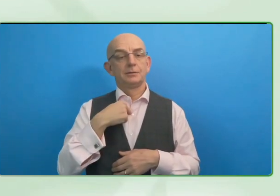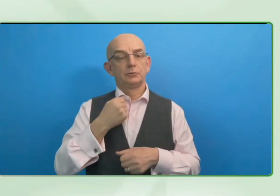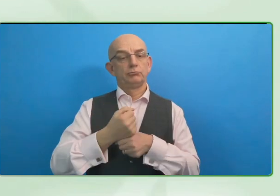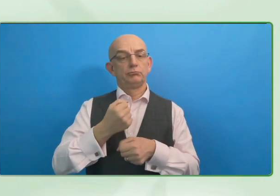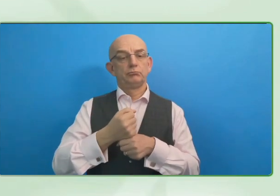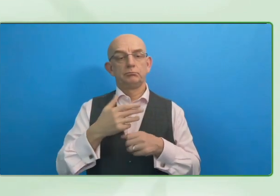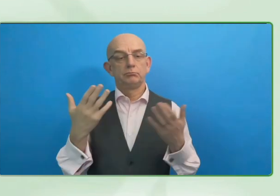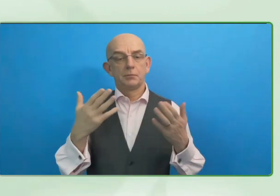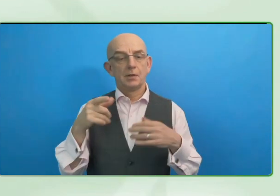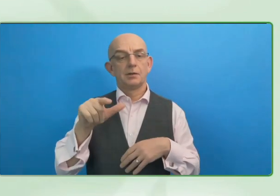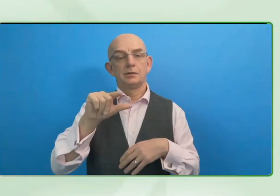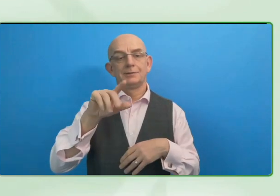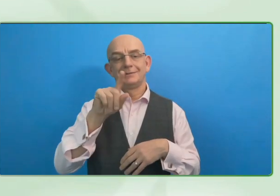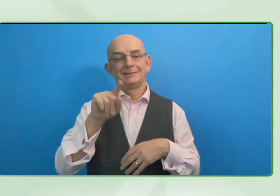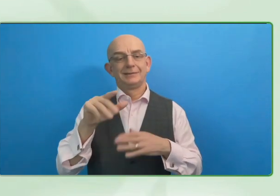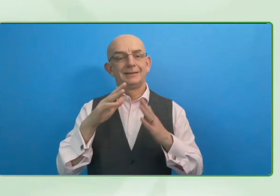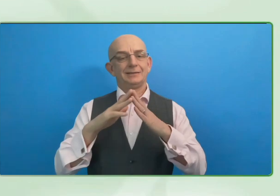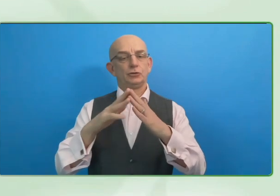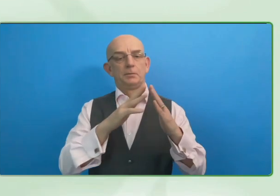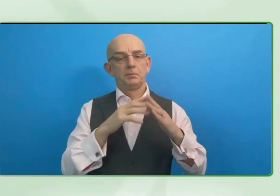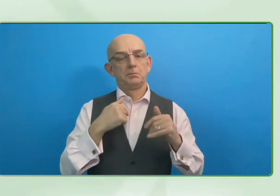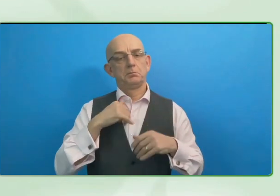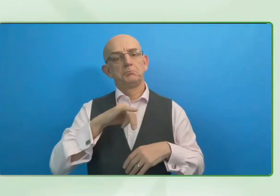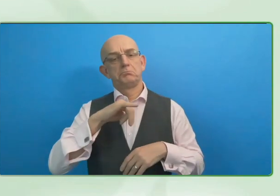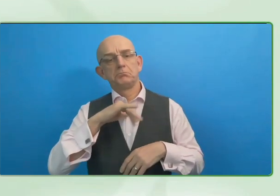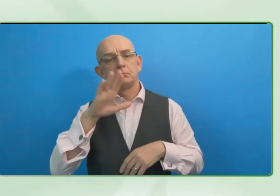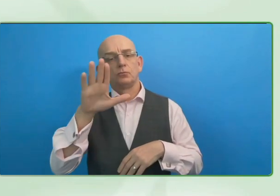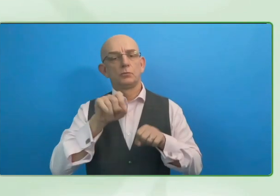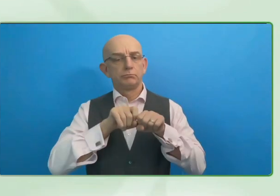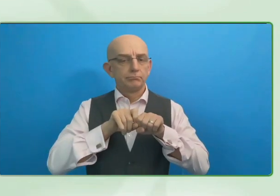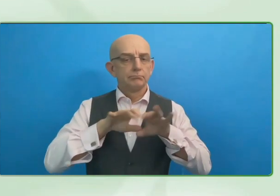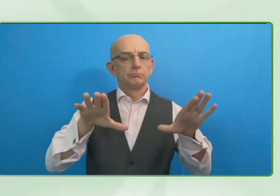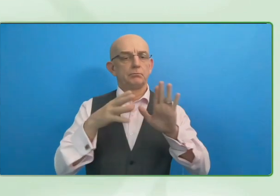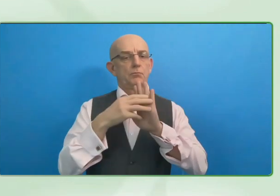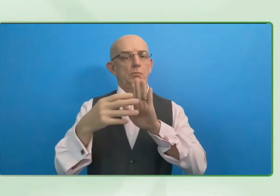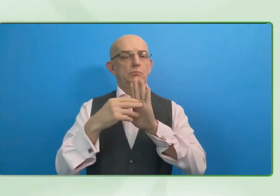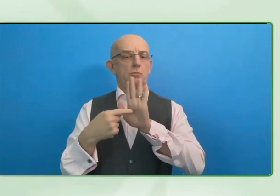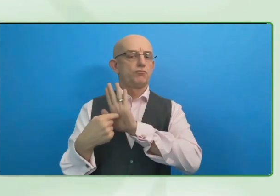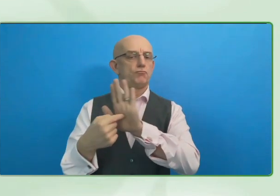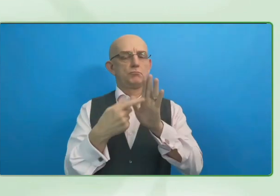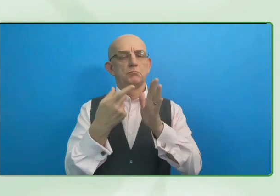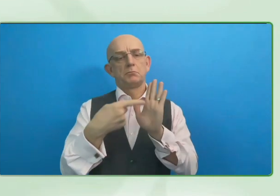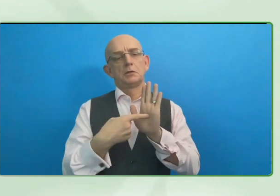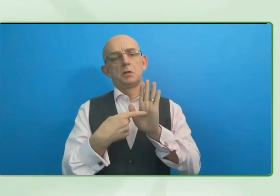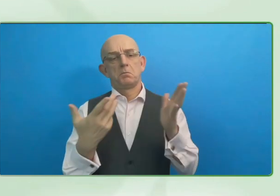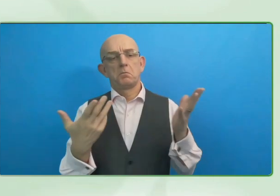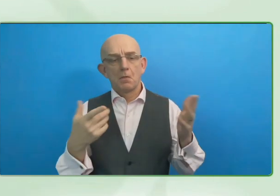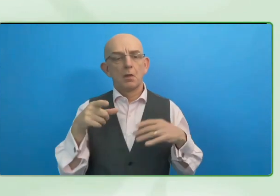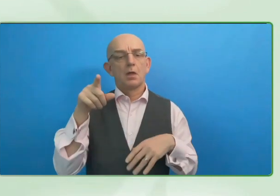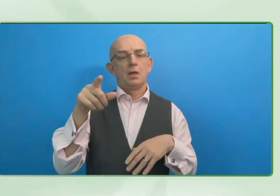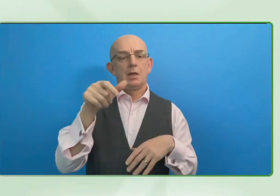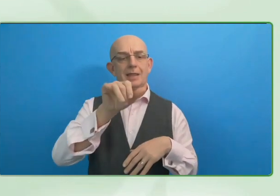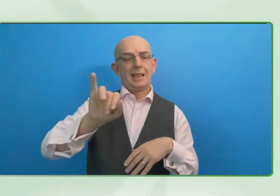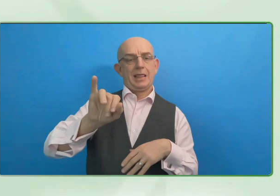the expansion models. So, for example, Ali, we're talking about potentially extending